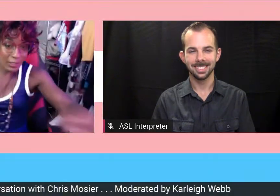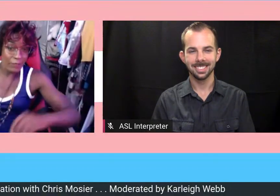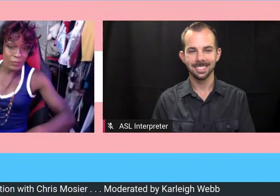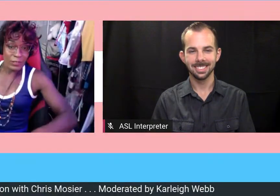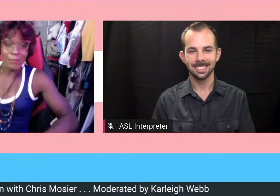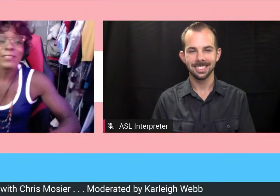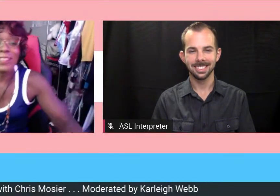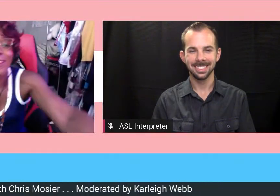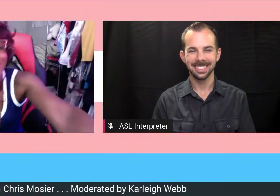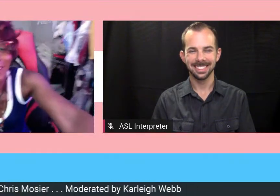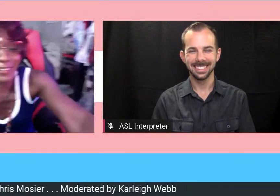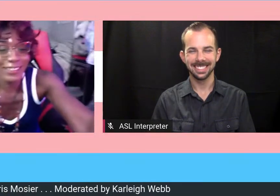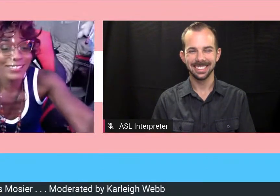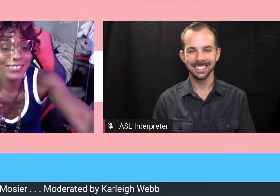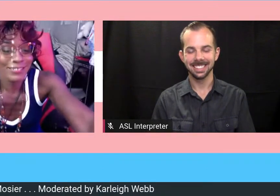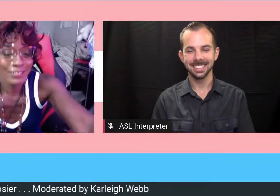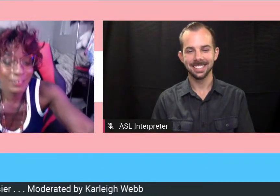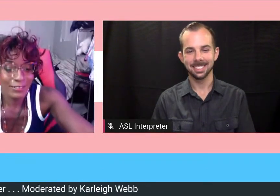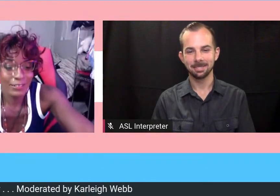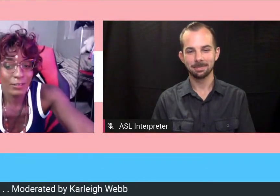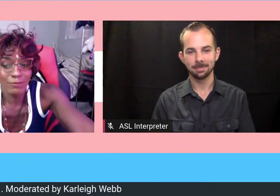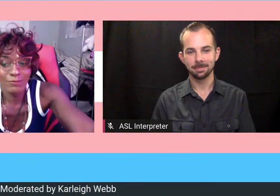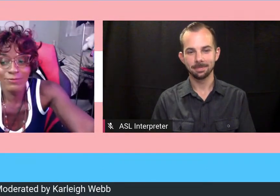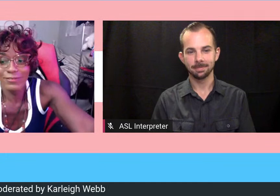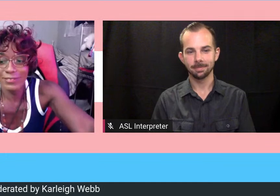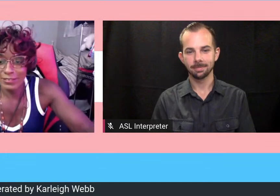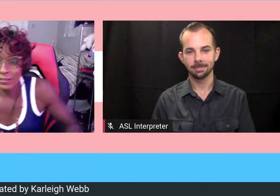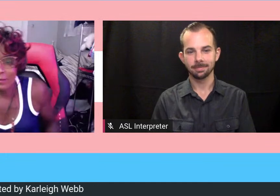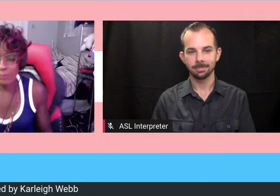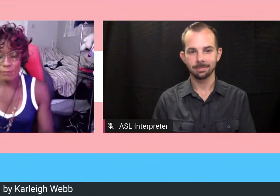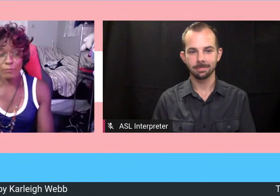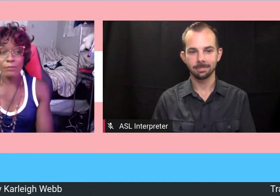Hell with it. You can't fix it. Ah.